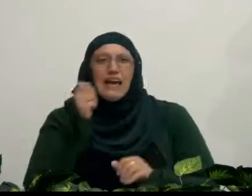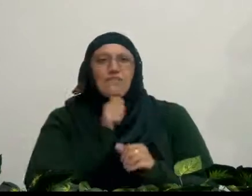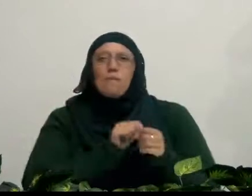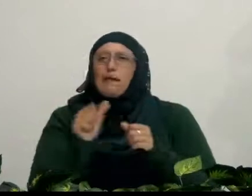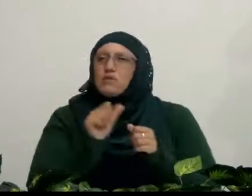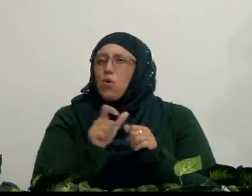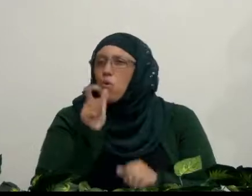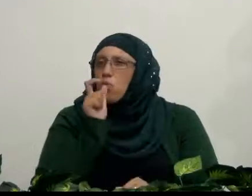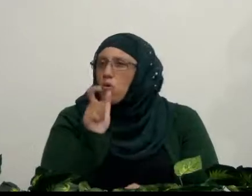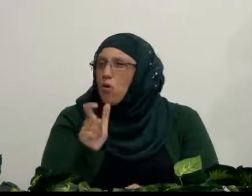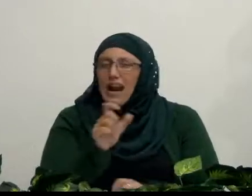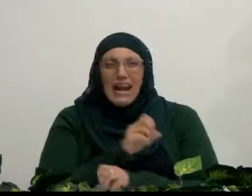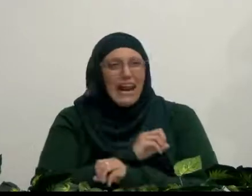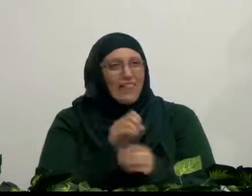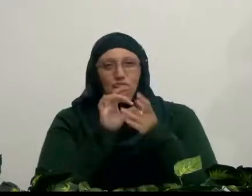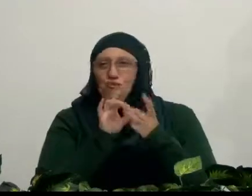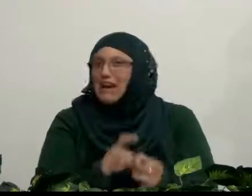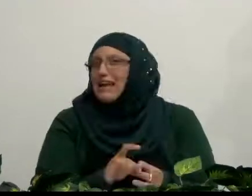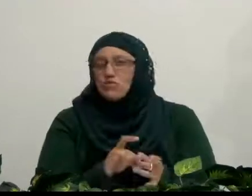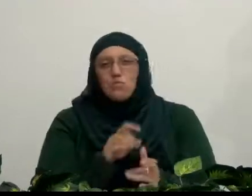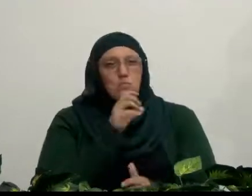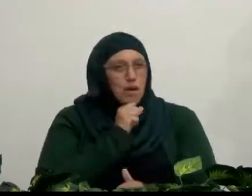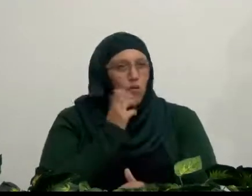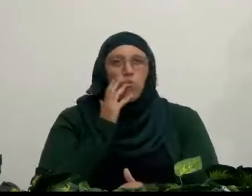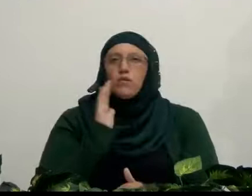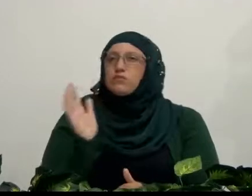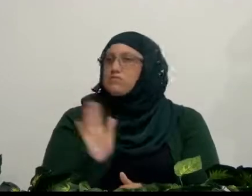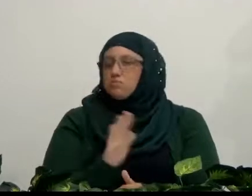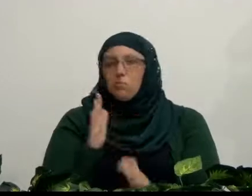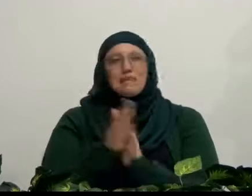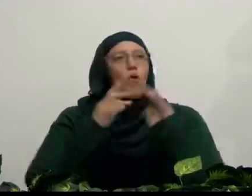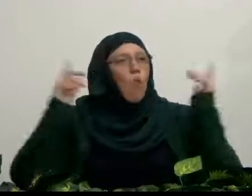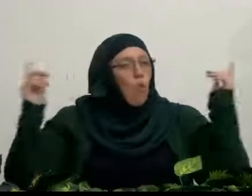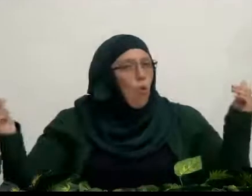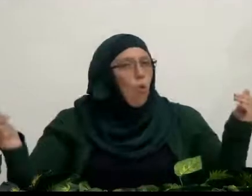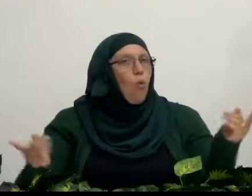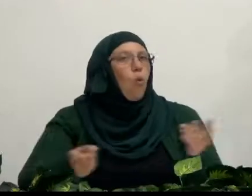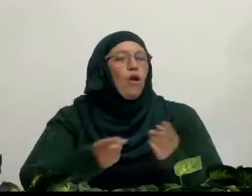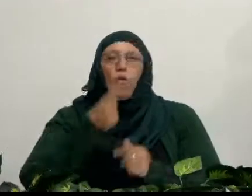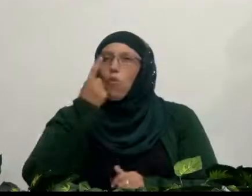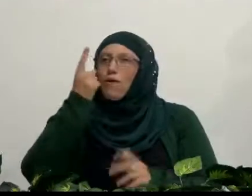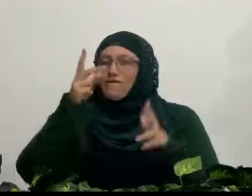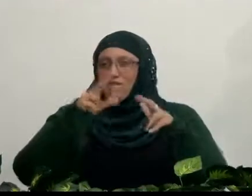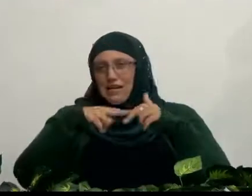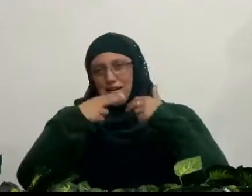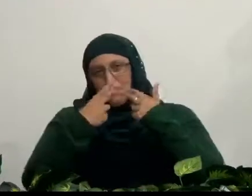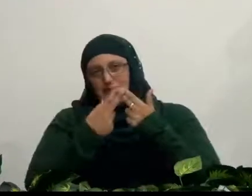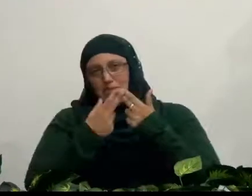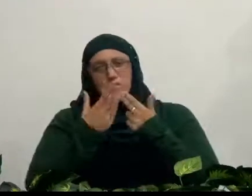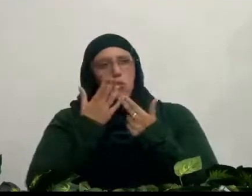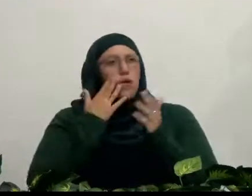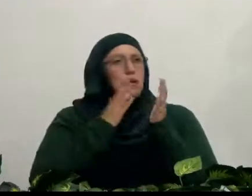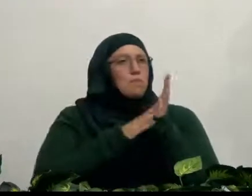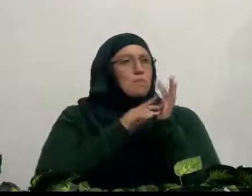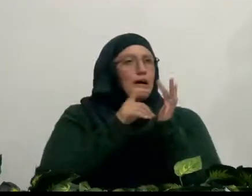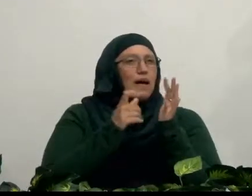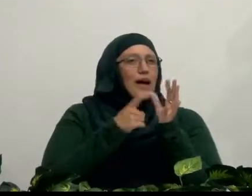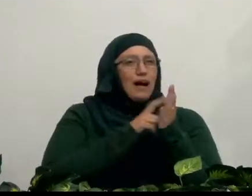it that has nothing to do with the gender. So in early days of arrival of the Muslims from Mecca, that